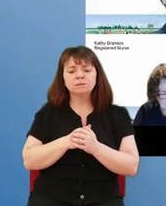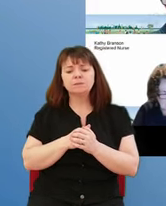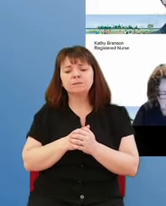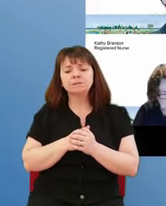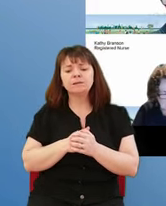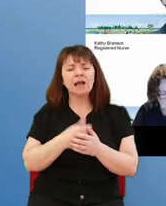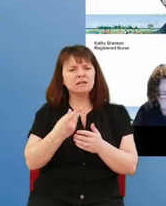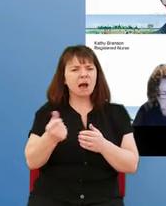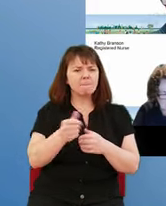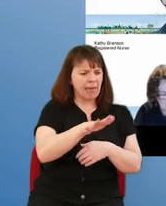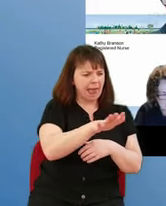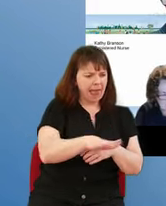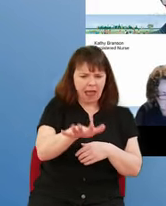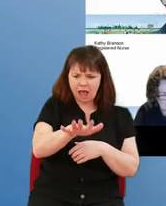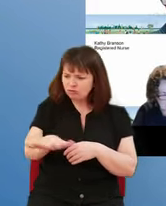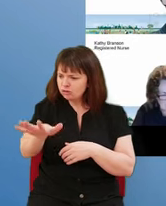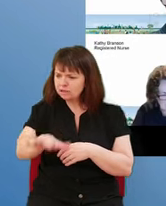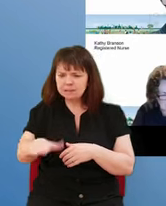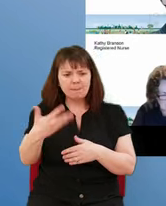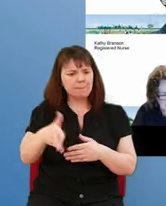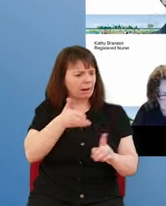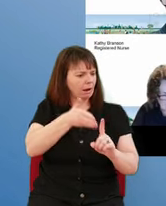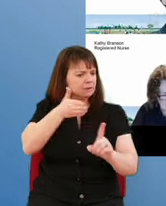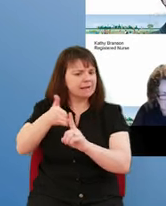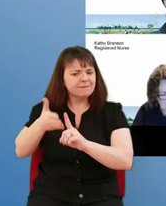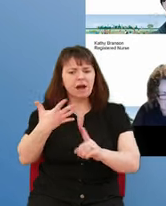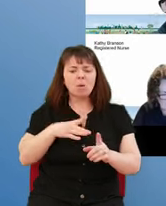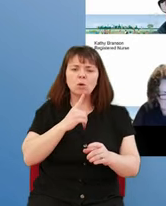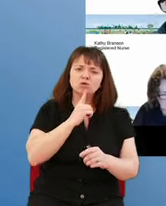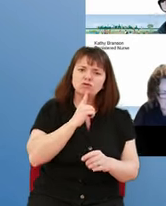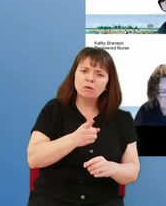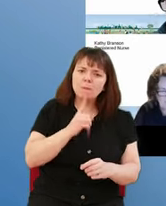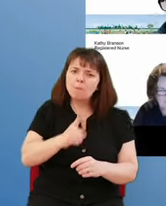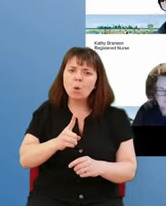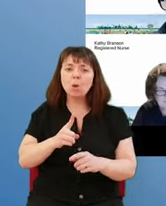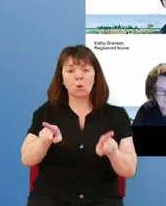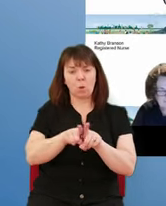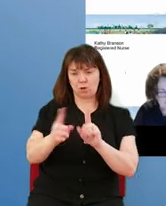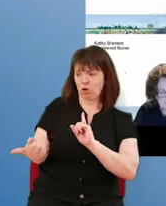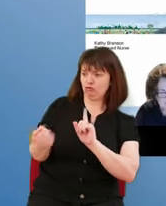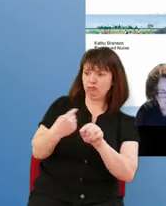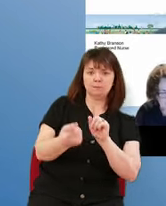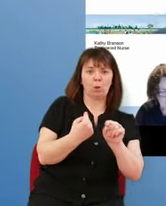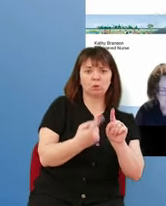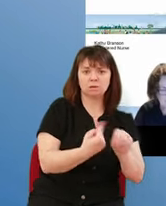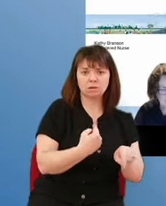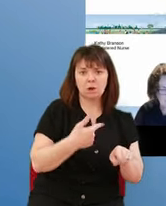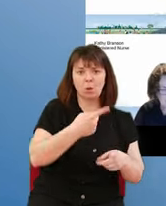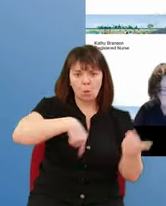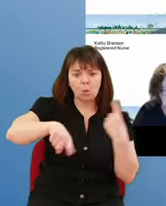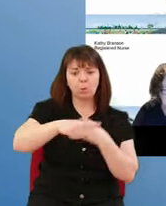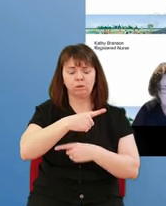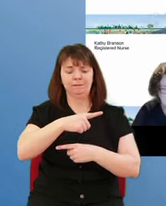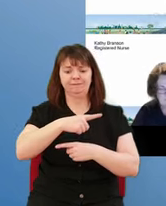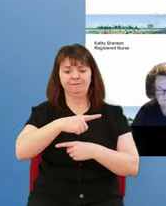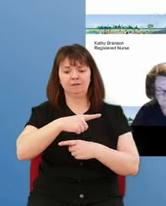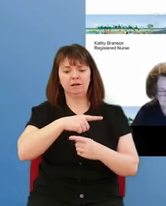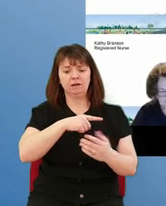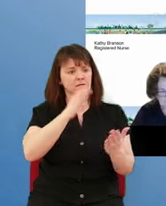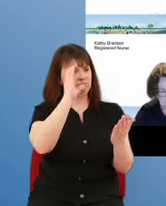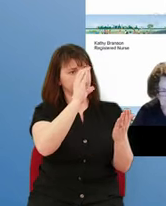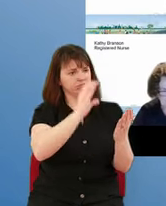that we have set out in the report. So I don't intend to go into that. But the test obviously